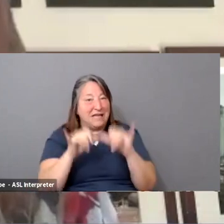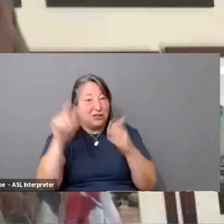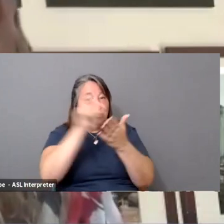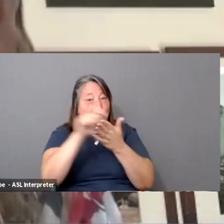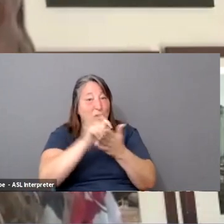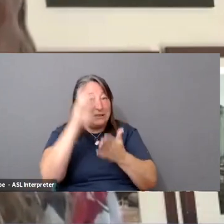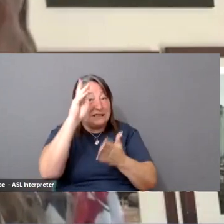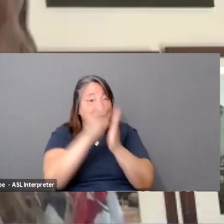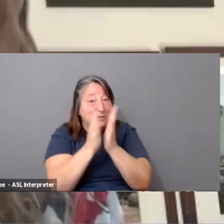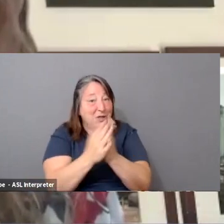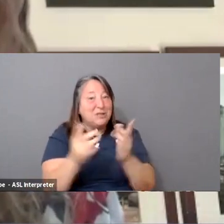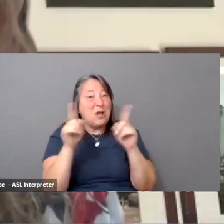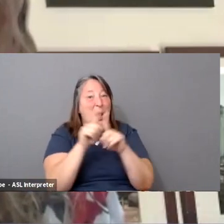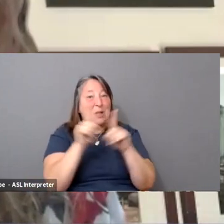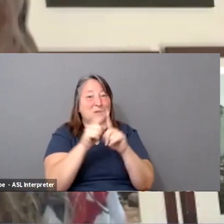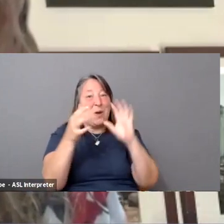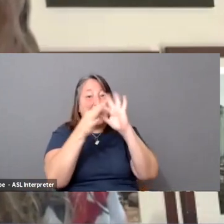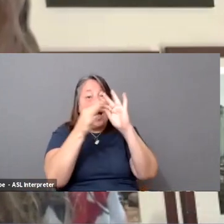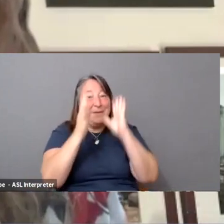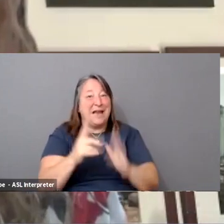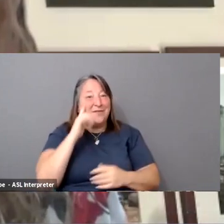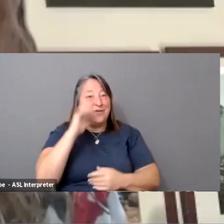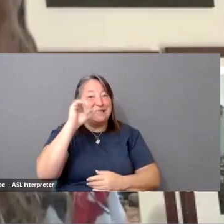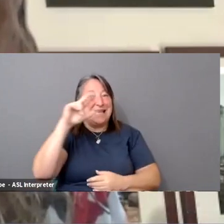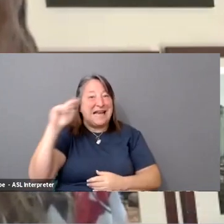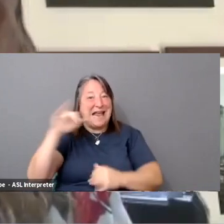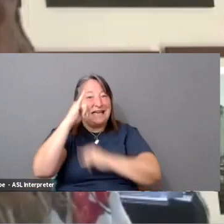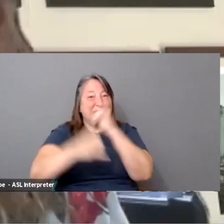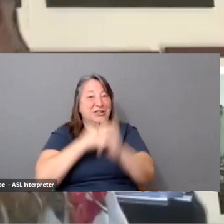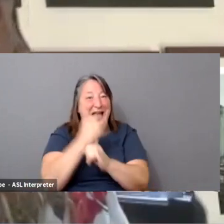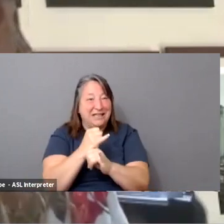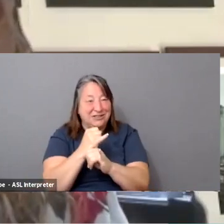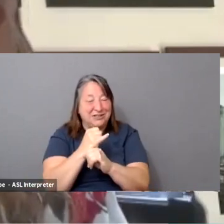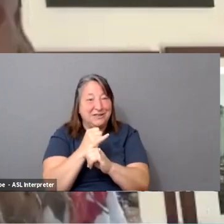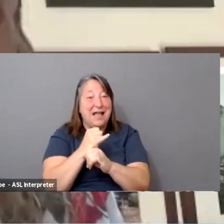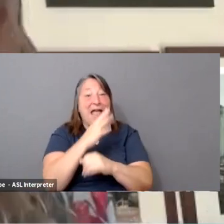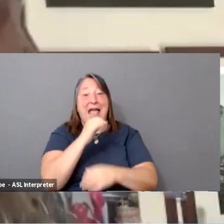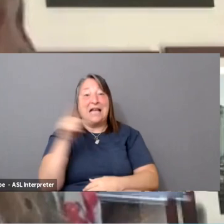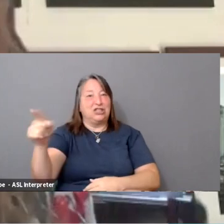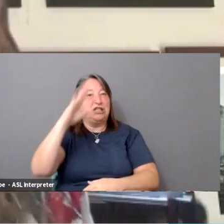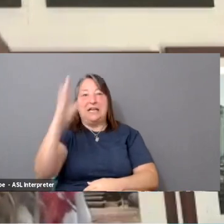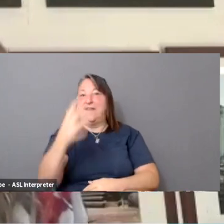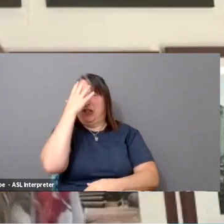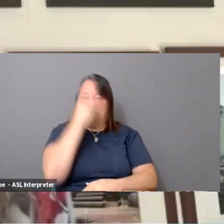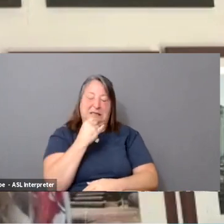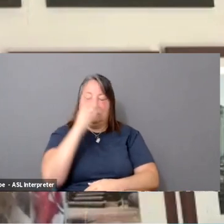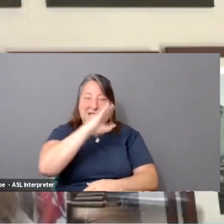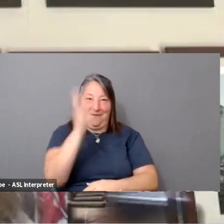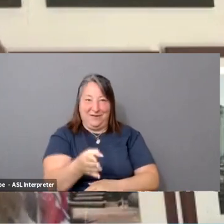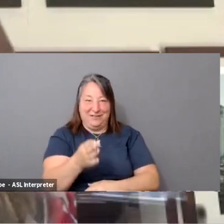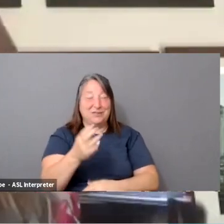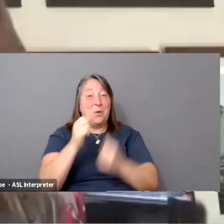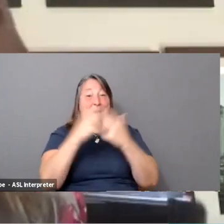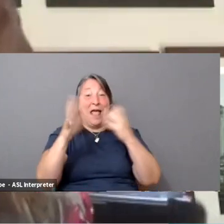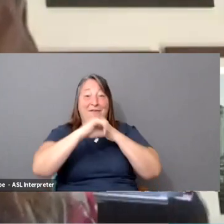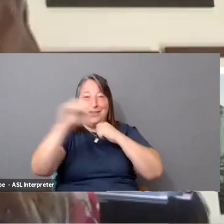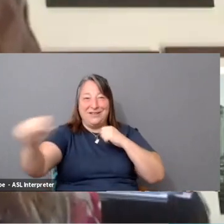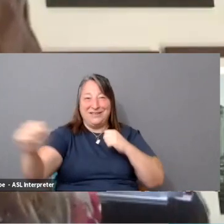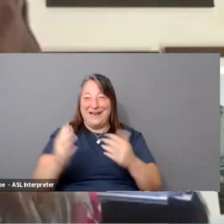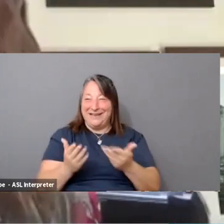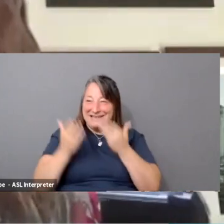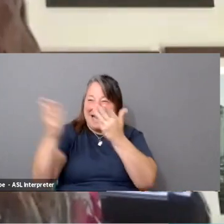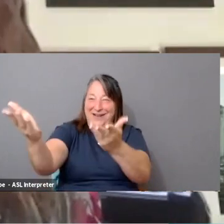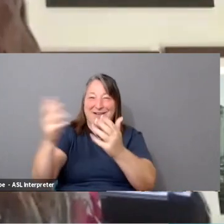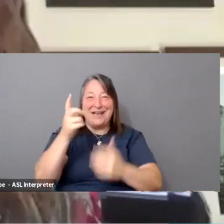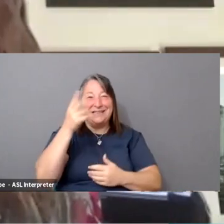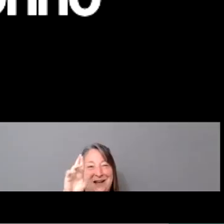a commentator for CNN International and Spectrum One, and she never sleeps. So without further ado, take it away,